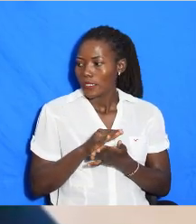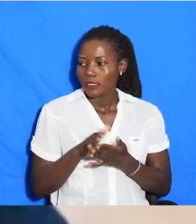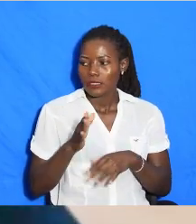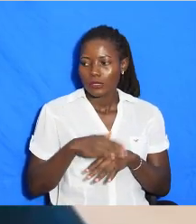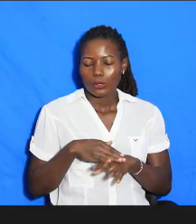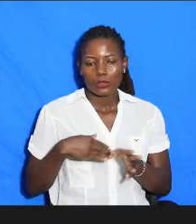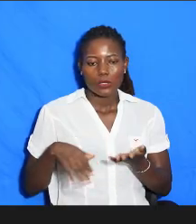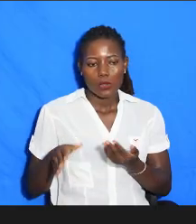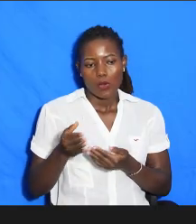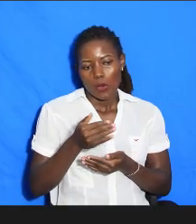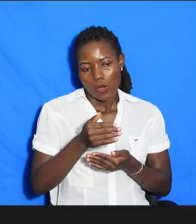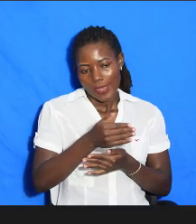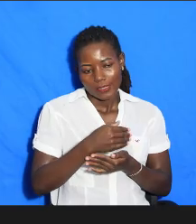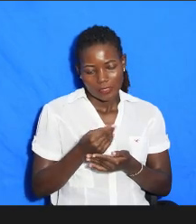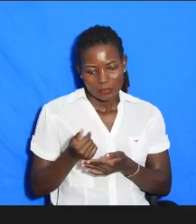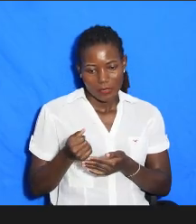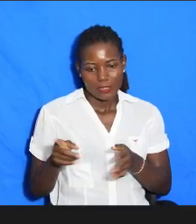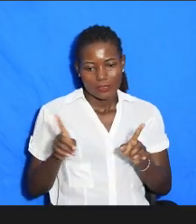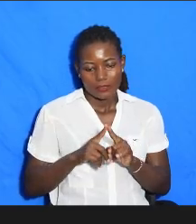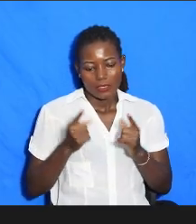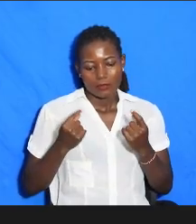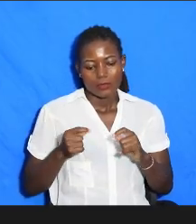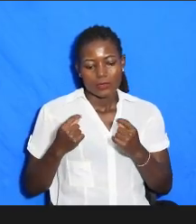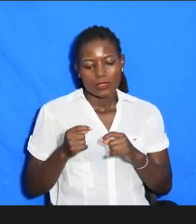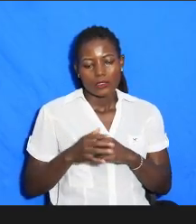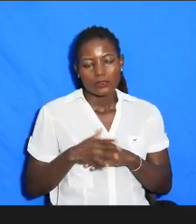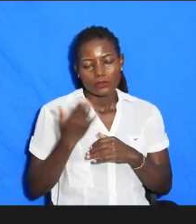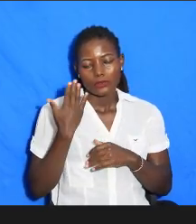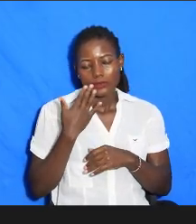collecting money and you're trying to maintain and finish on a high note.